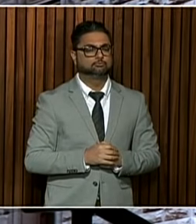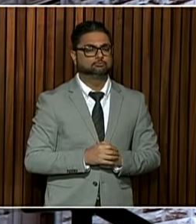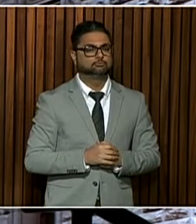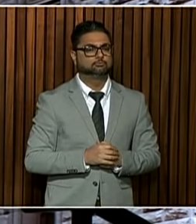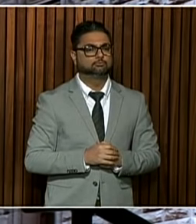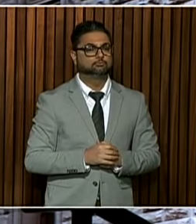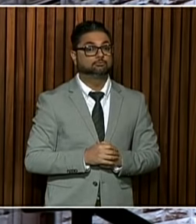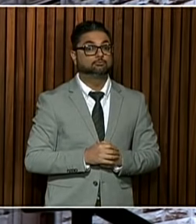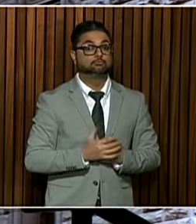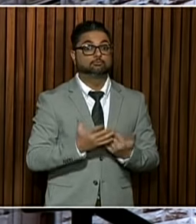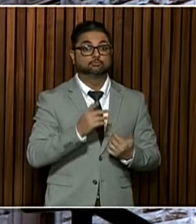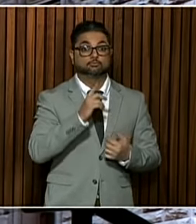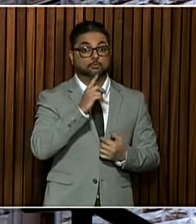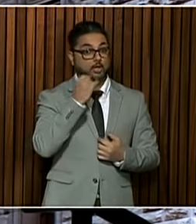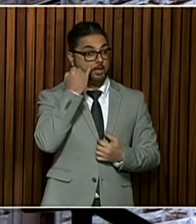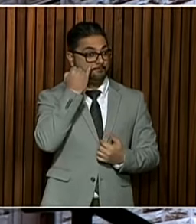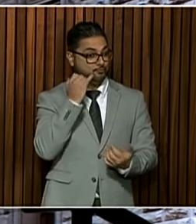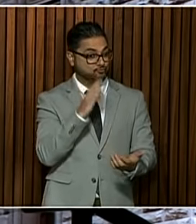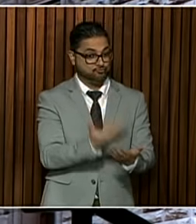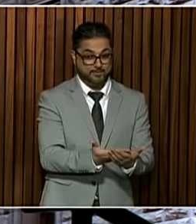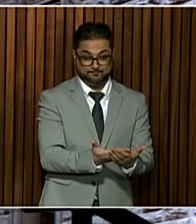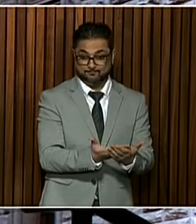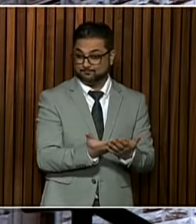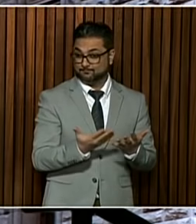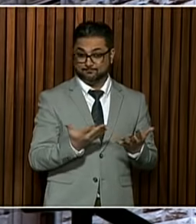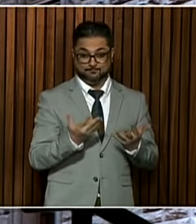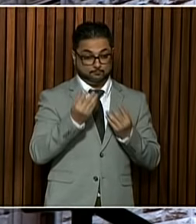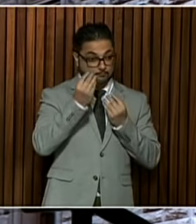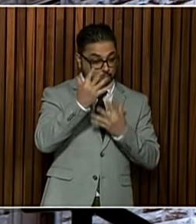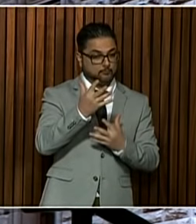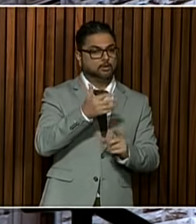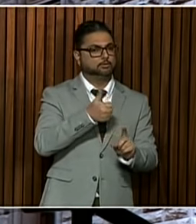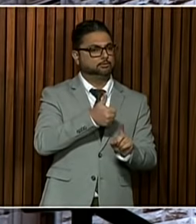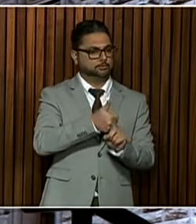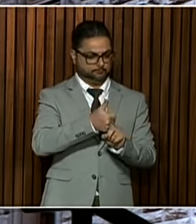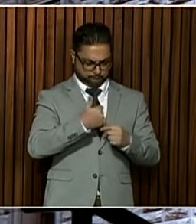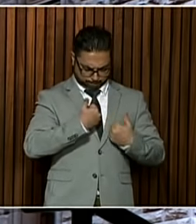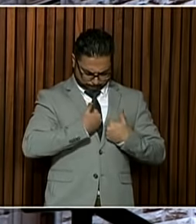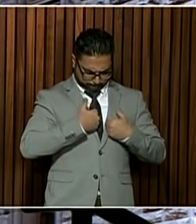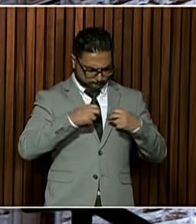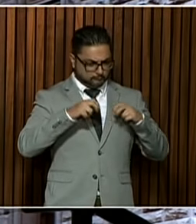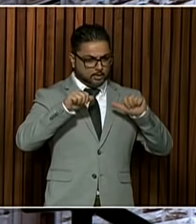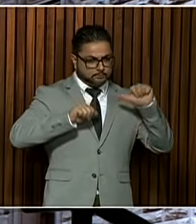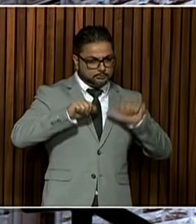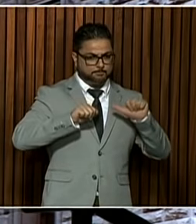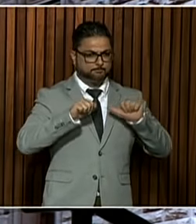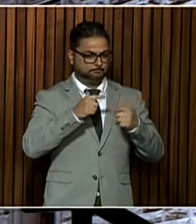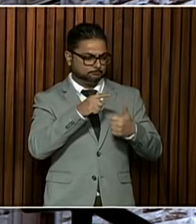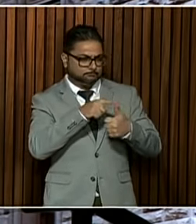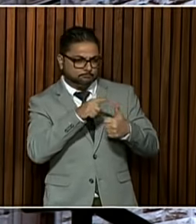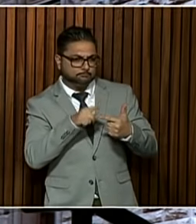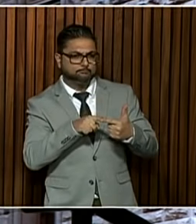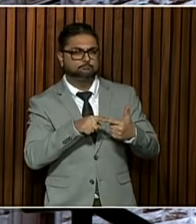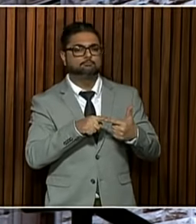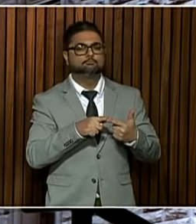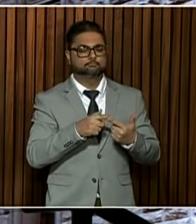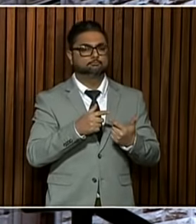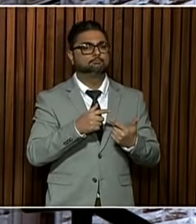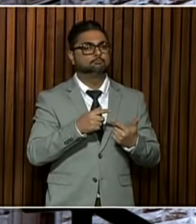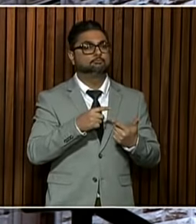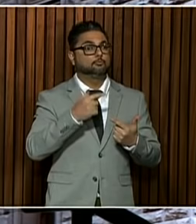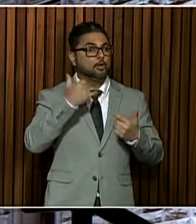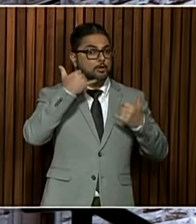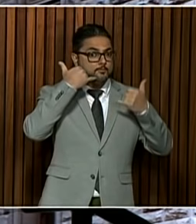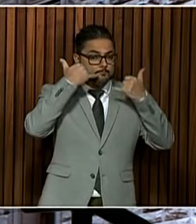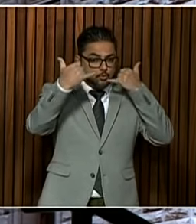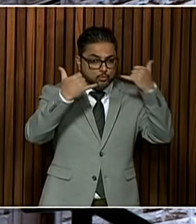how does it work, how does the self-assessment tool work, how does telehealth work, how does your primary care doctor system work, and because they've been out for a bit and